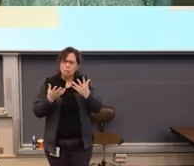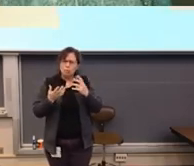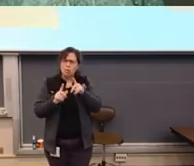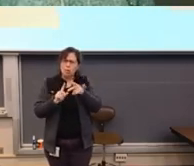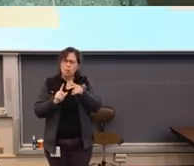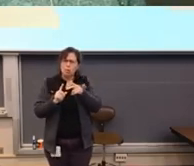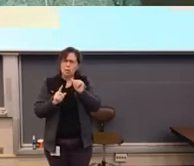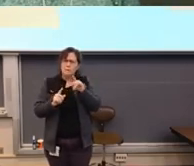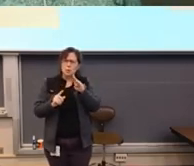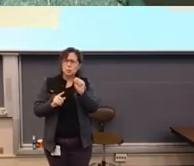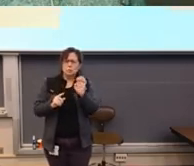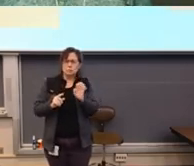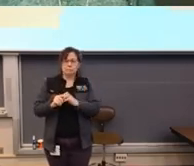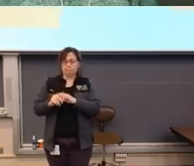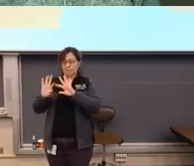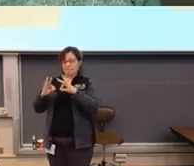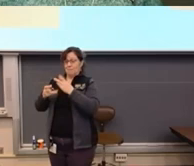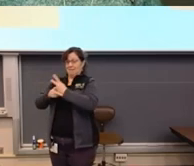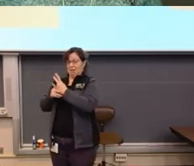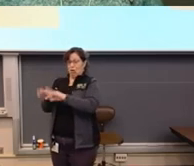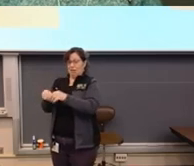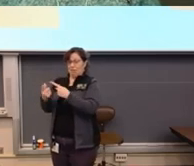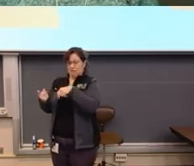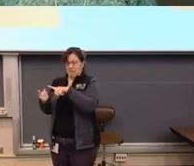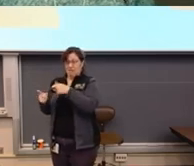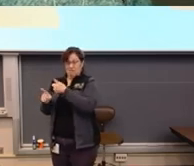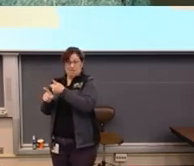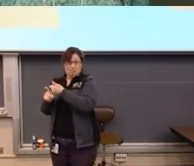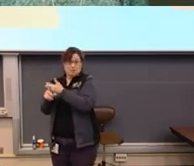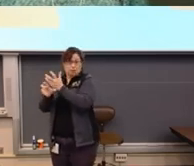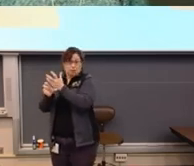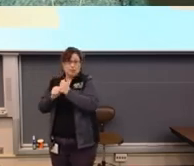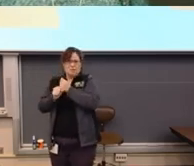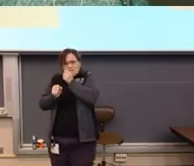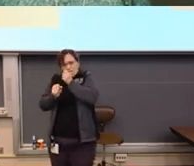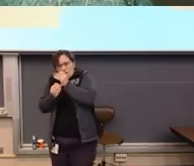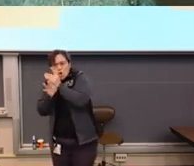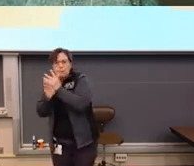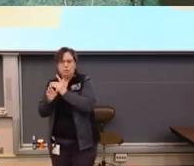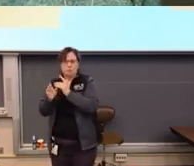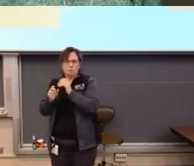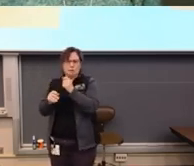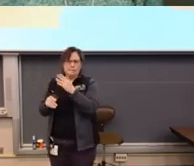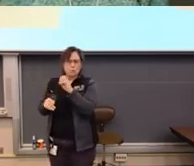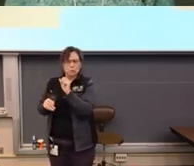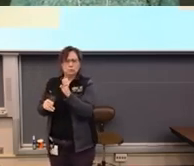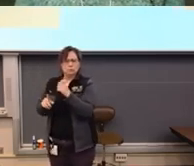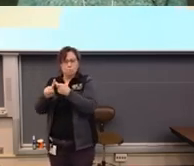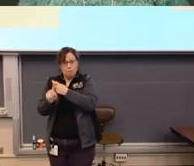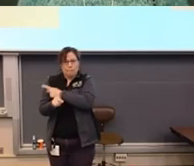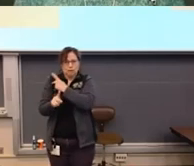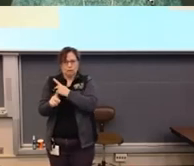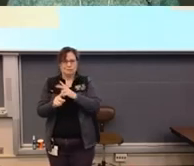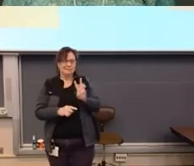Family caregivers also report that they have been on the receiving end of verbal abuse by the patient, and 6%